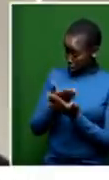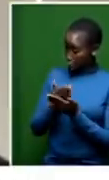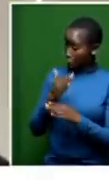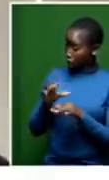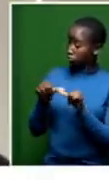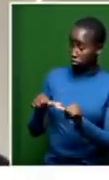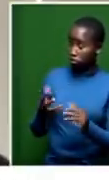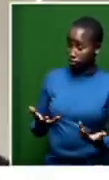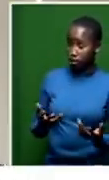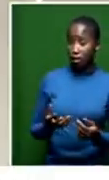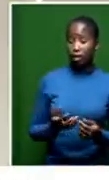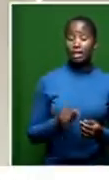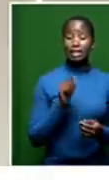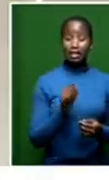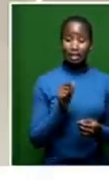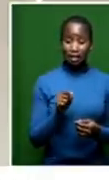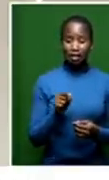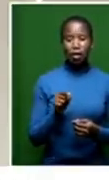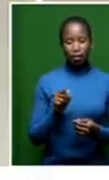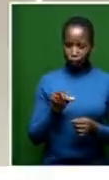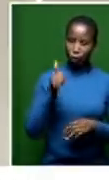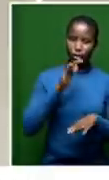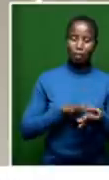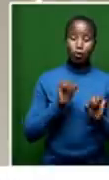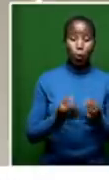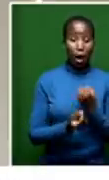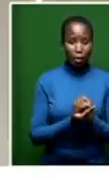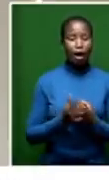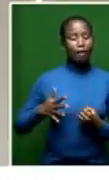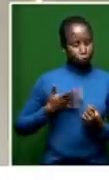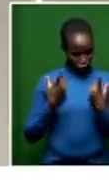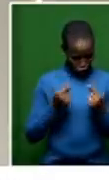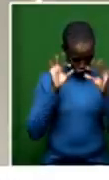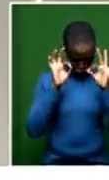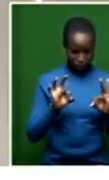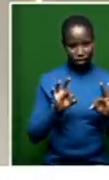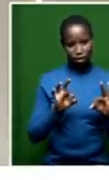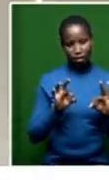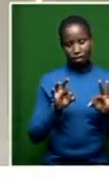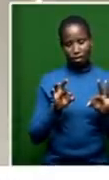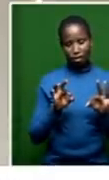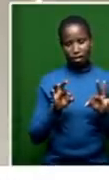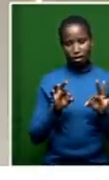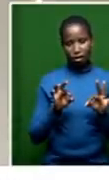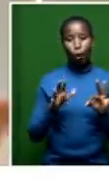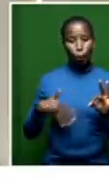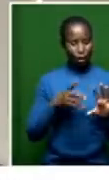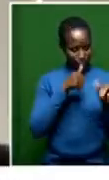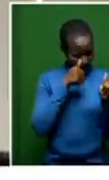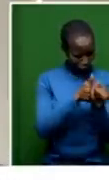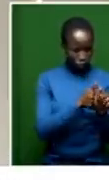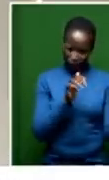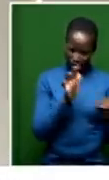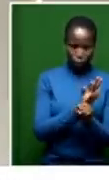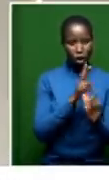on pioneering ground. It's a first of its kind, and we want to do it right. We want to be squarely within the law when we